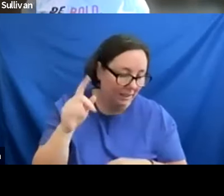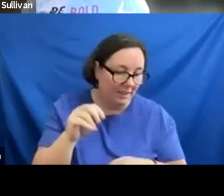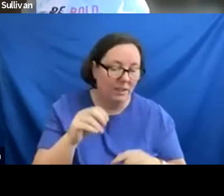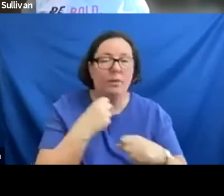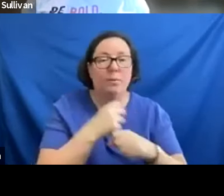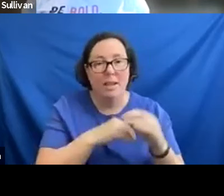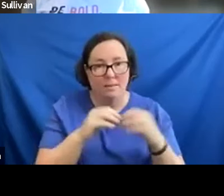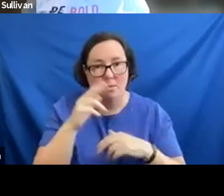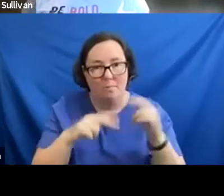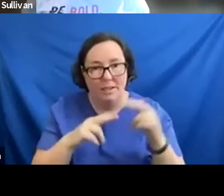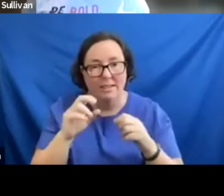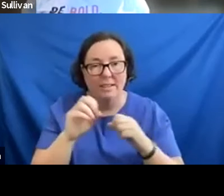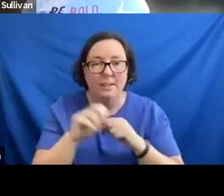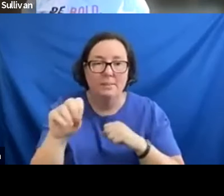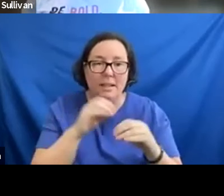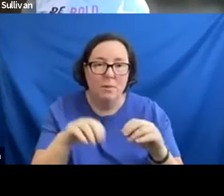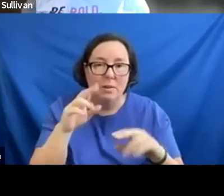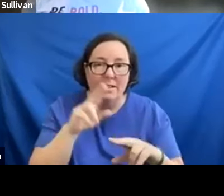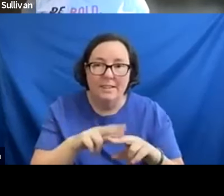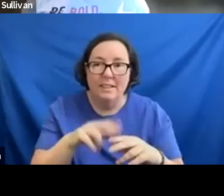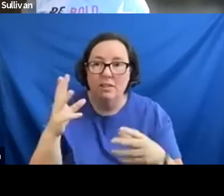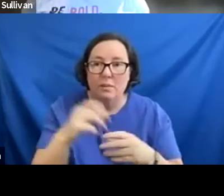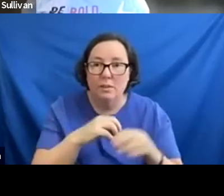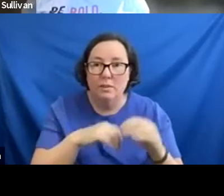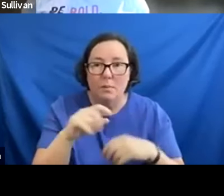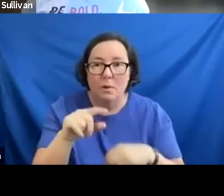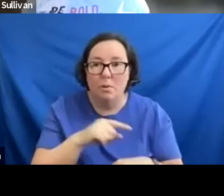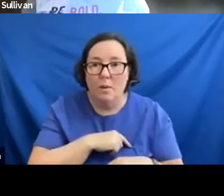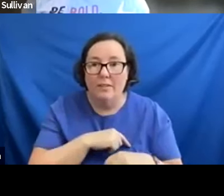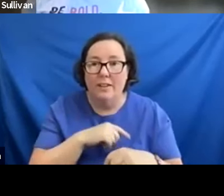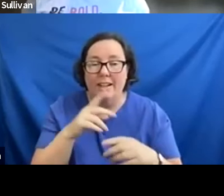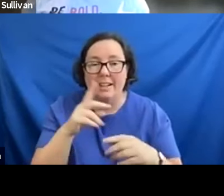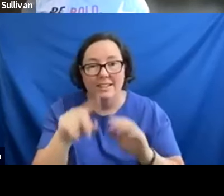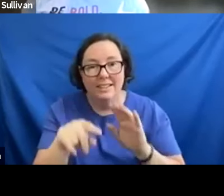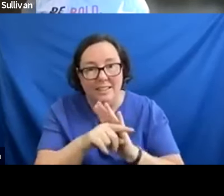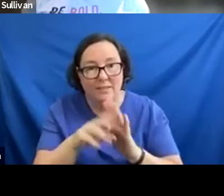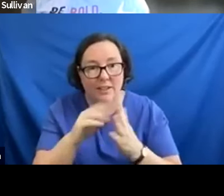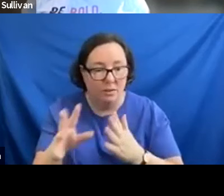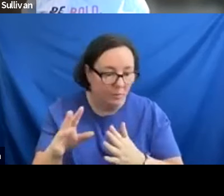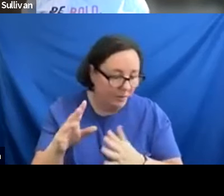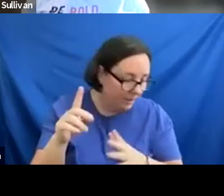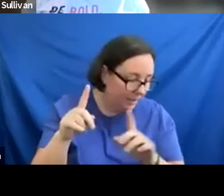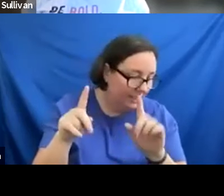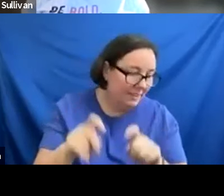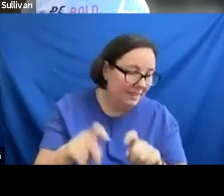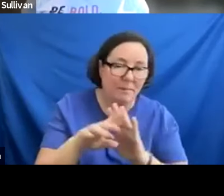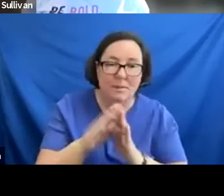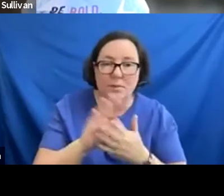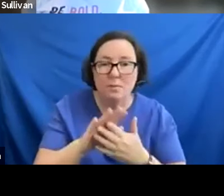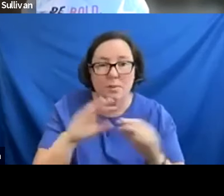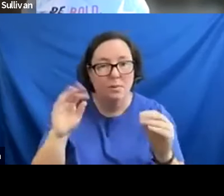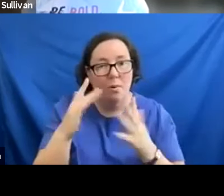buildings. We expand more seats to include more qualified, disadvantaged students. Exam schools do not have wait lists. Why is